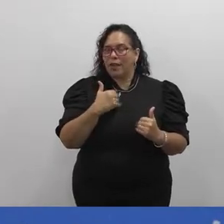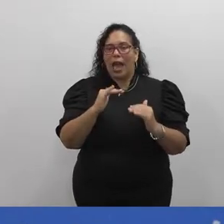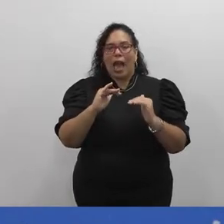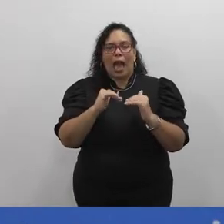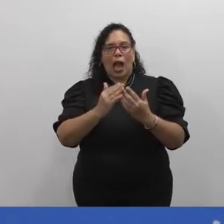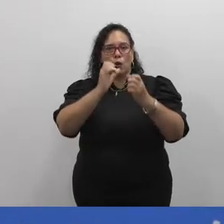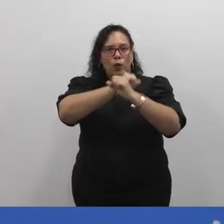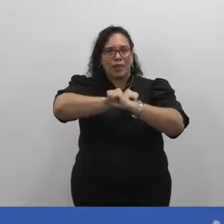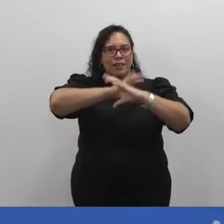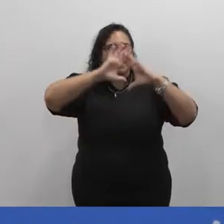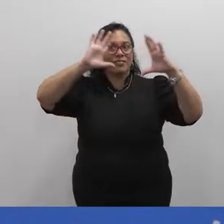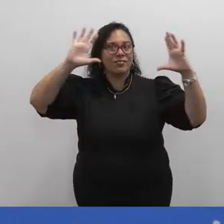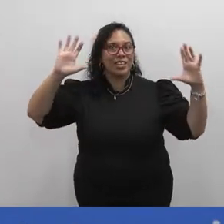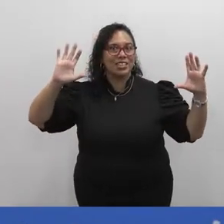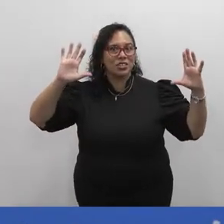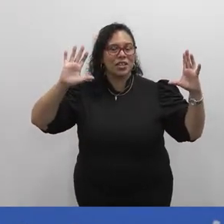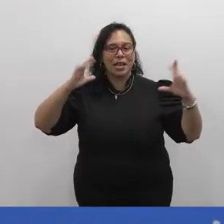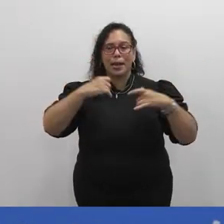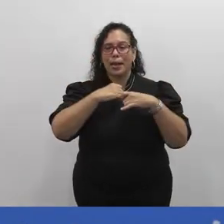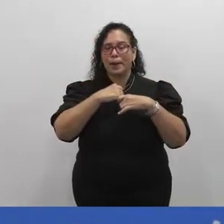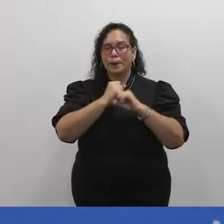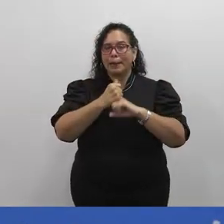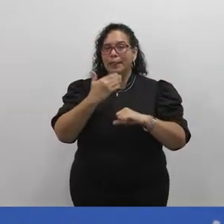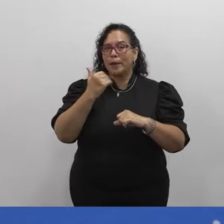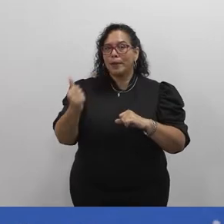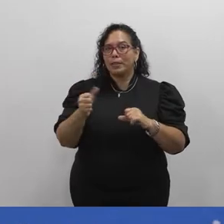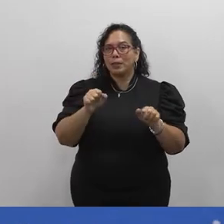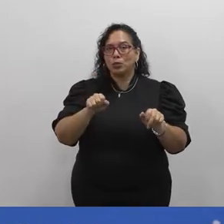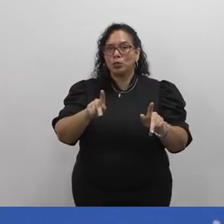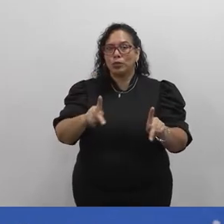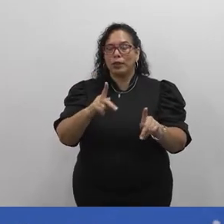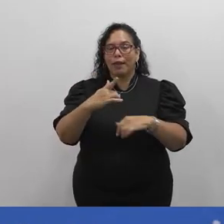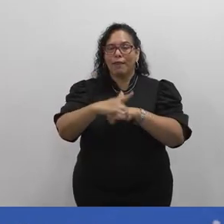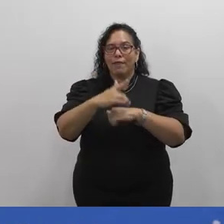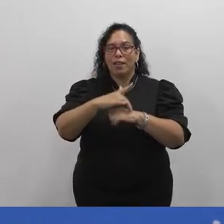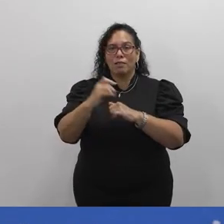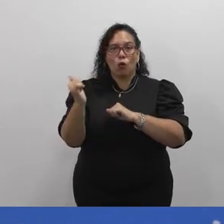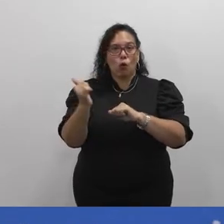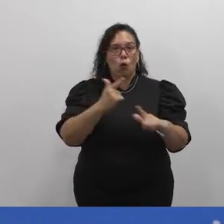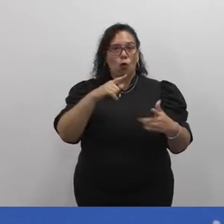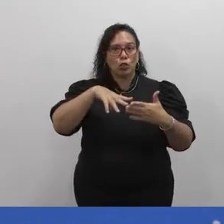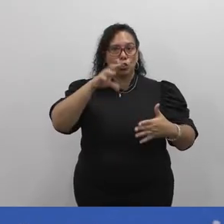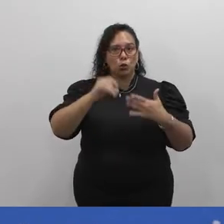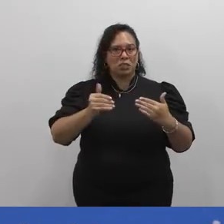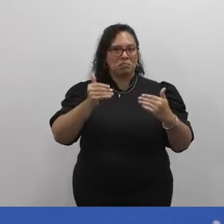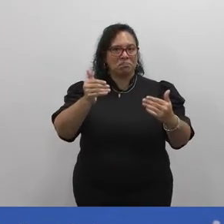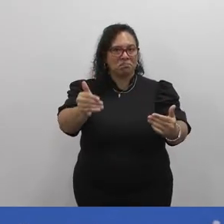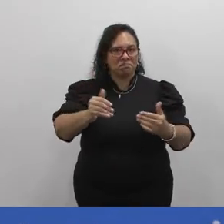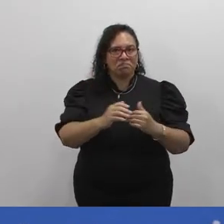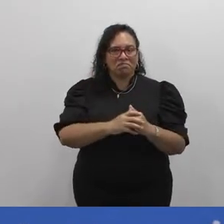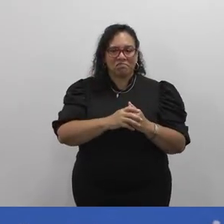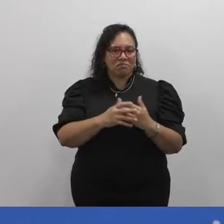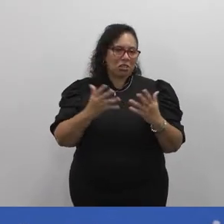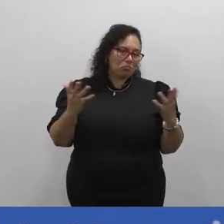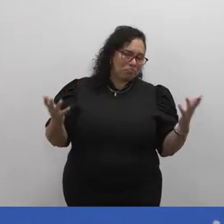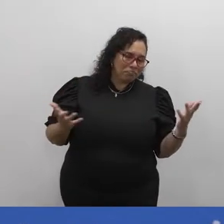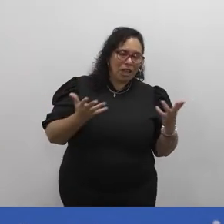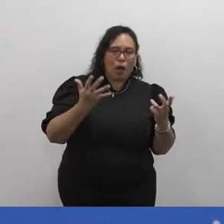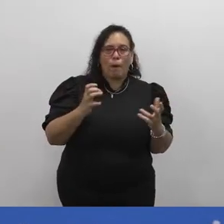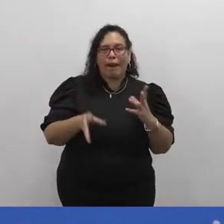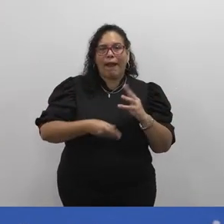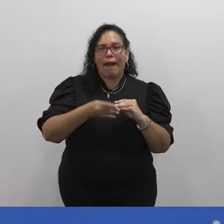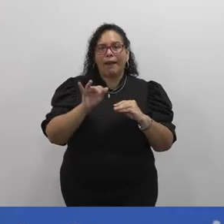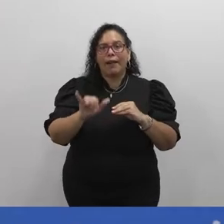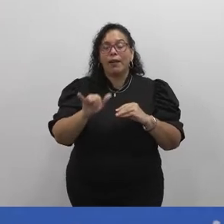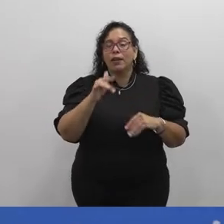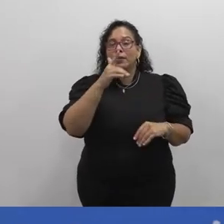envision and make the best opportunities available for every student moving forward. So I just wanted to add that because those